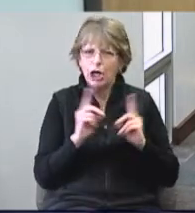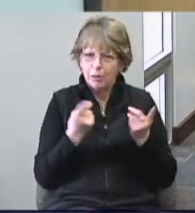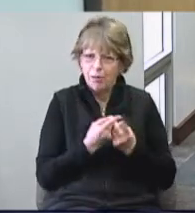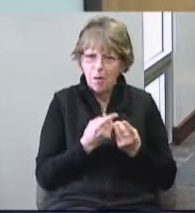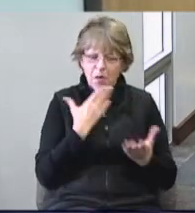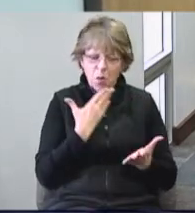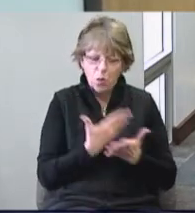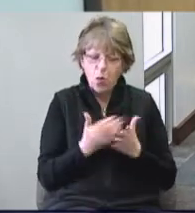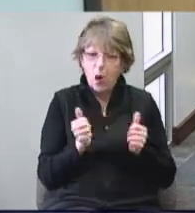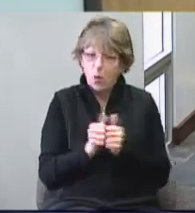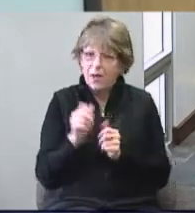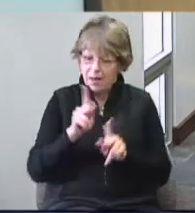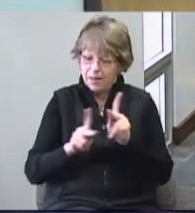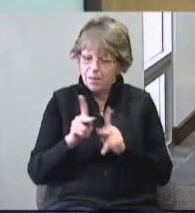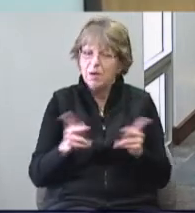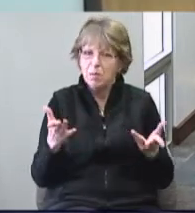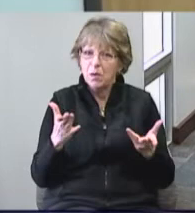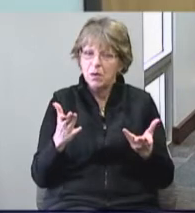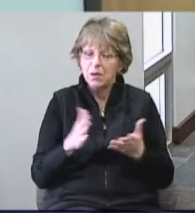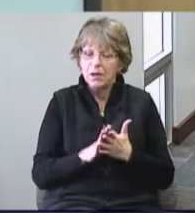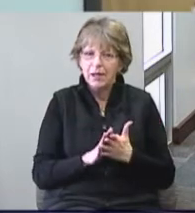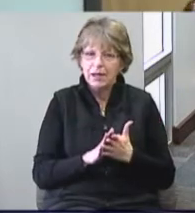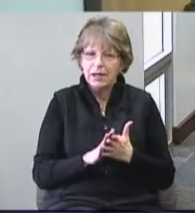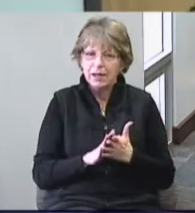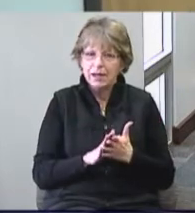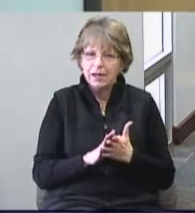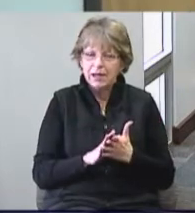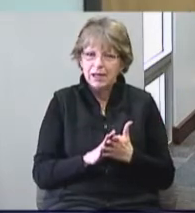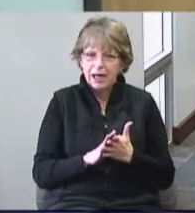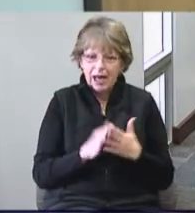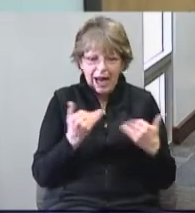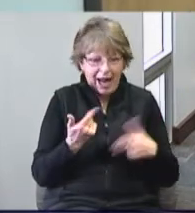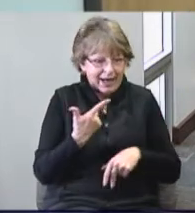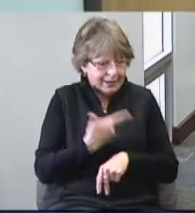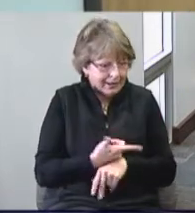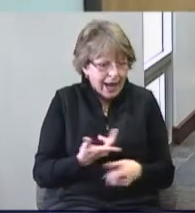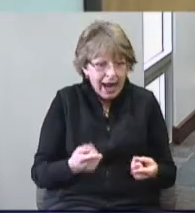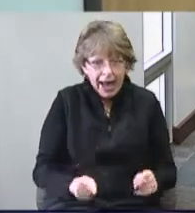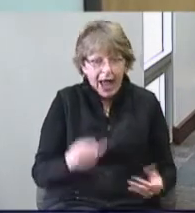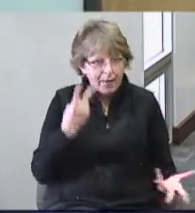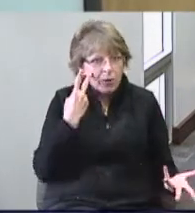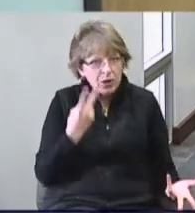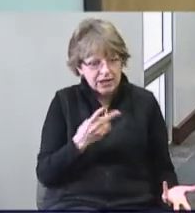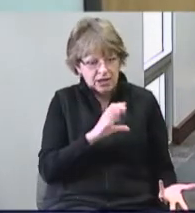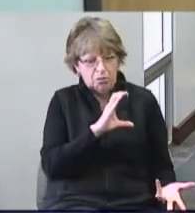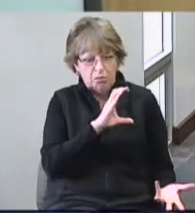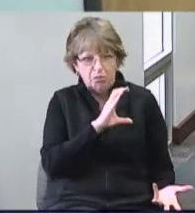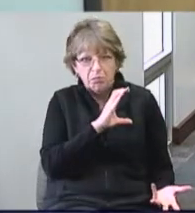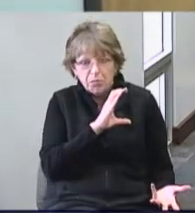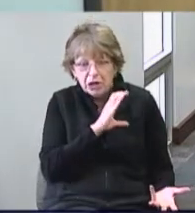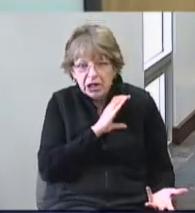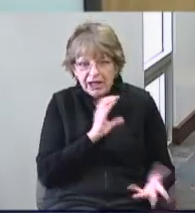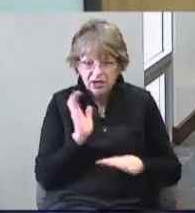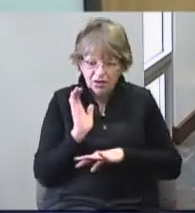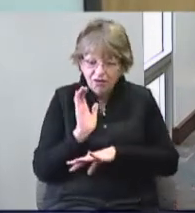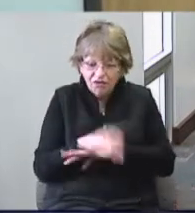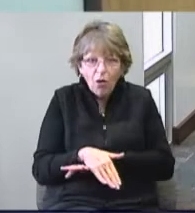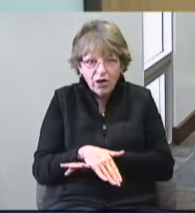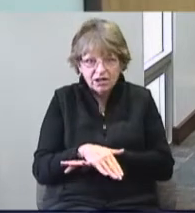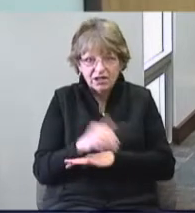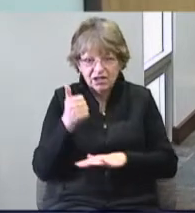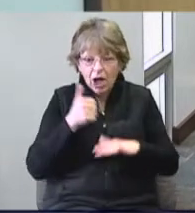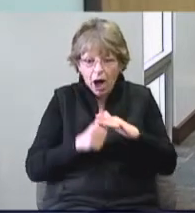public. And in these days in which police forces are under increasing scrutiny for lack